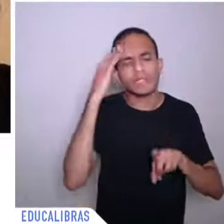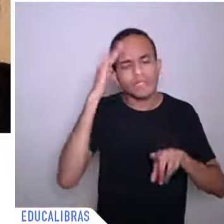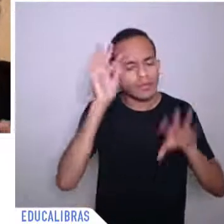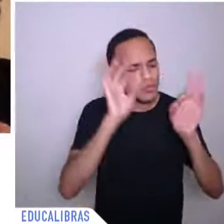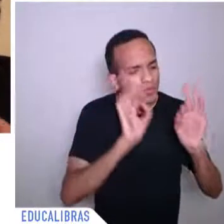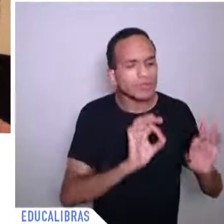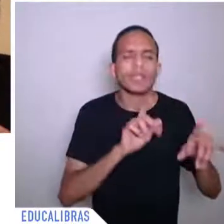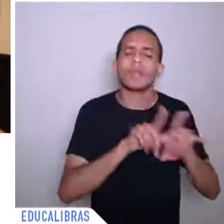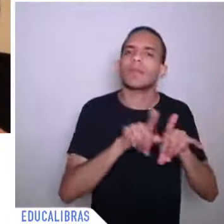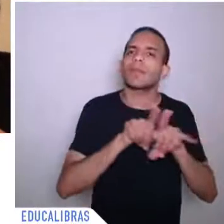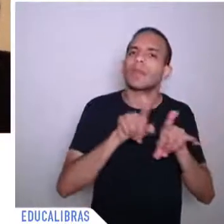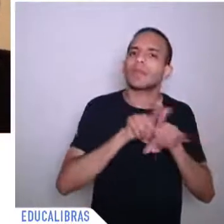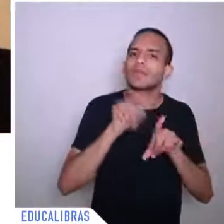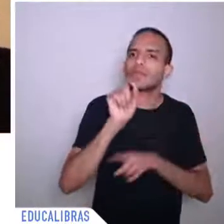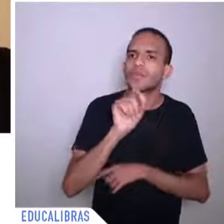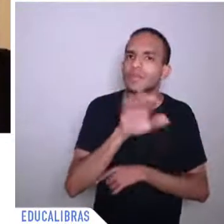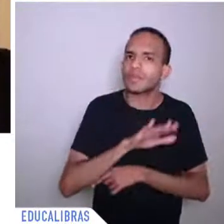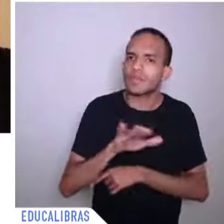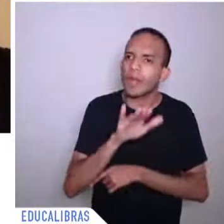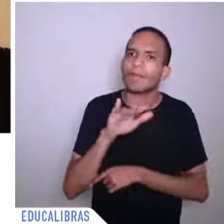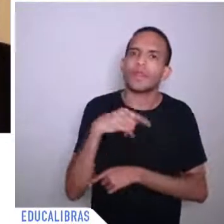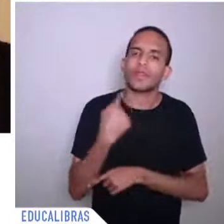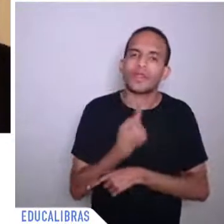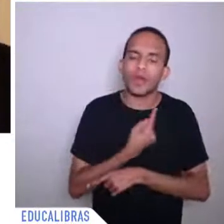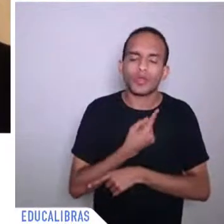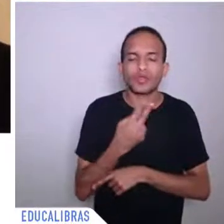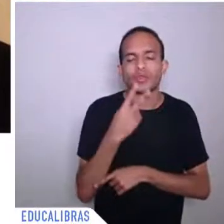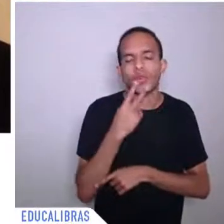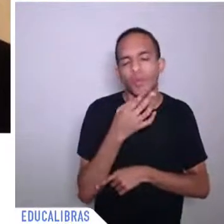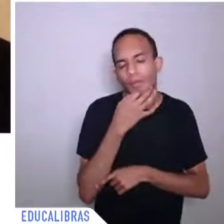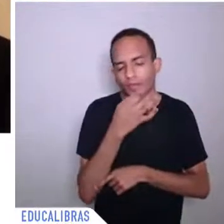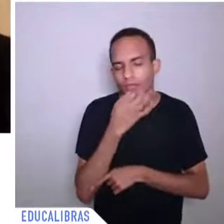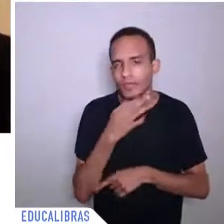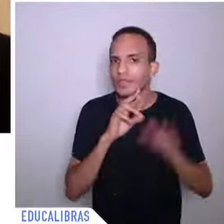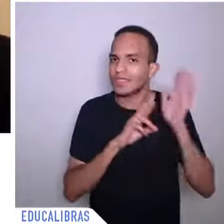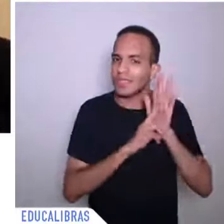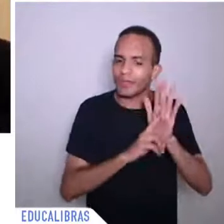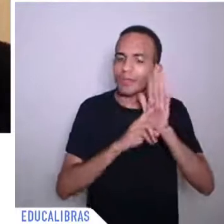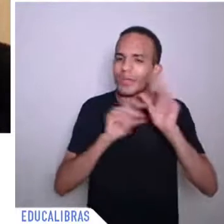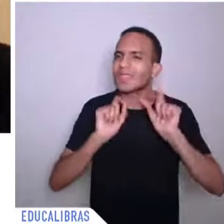understand what is good, or what we understand that is adequate,